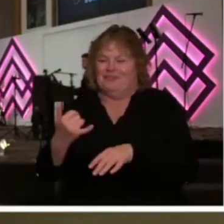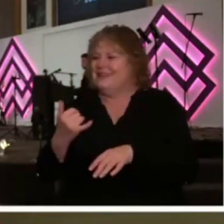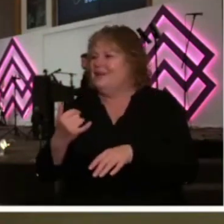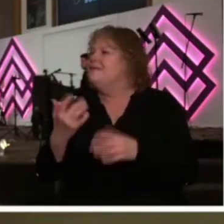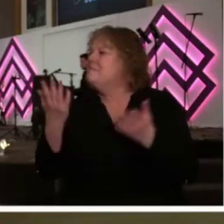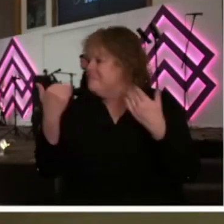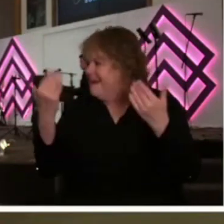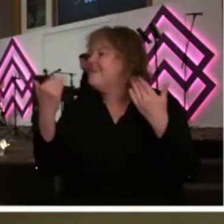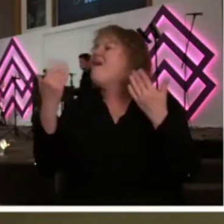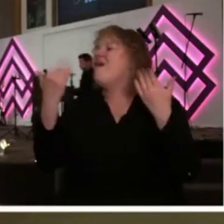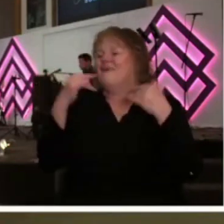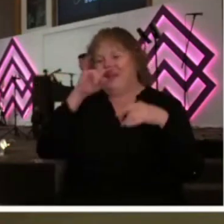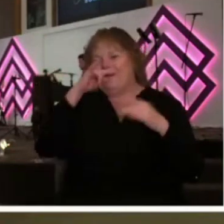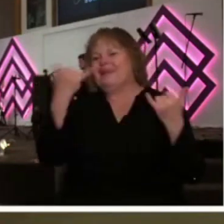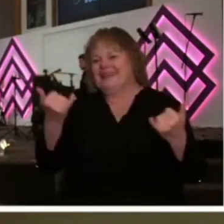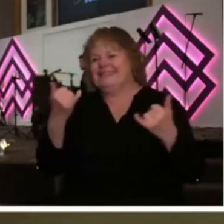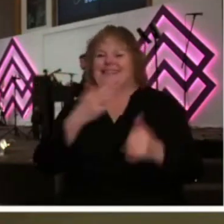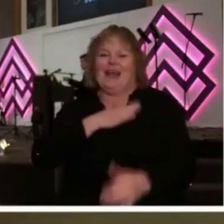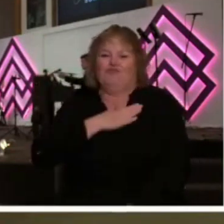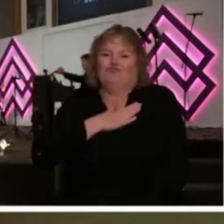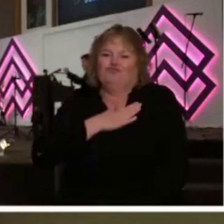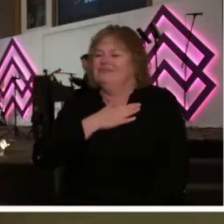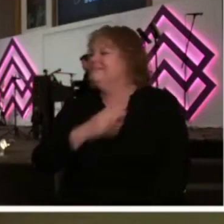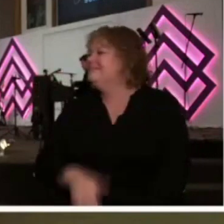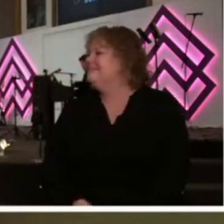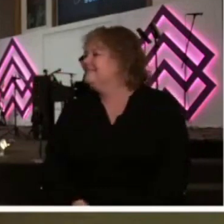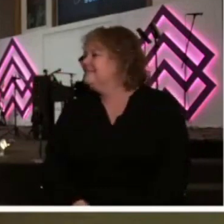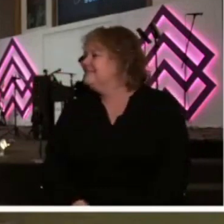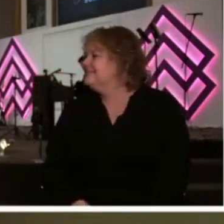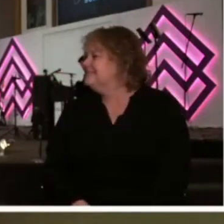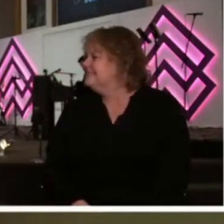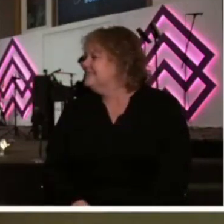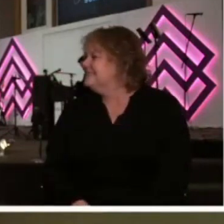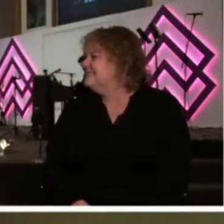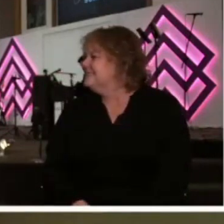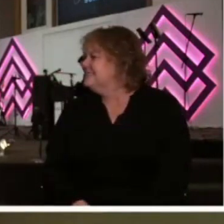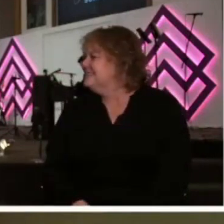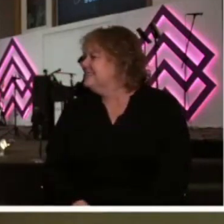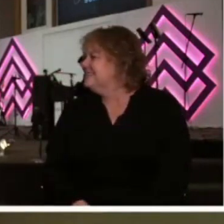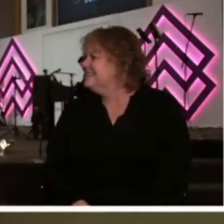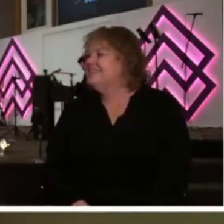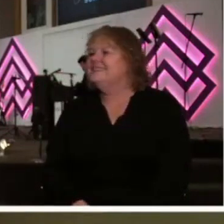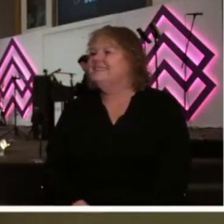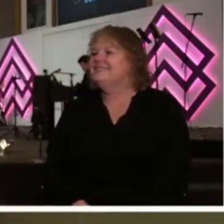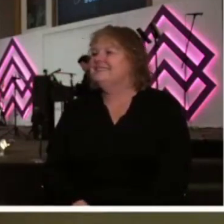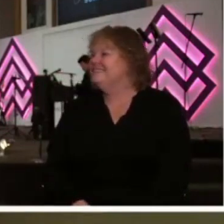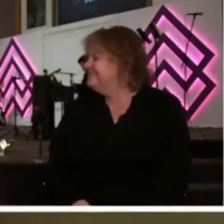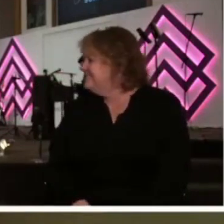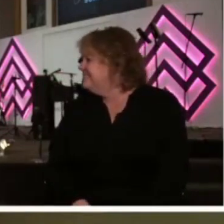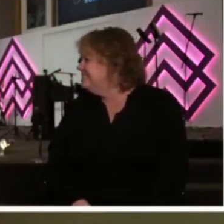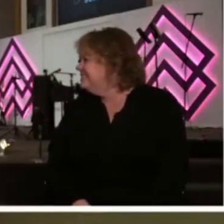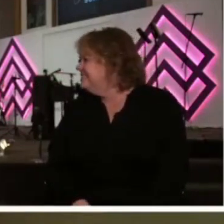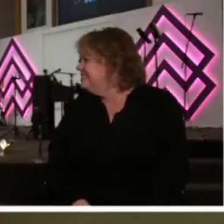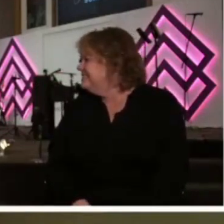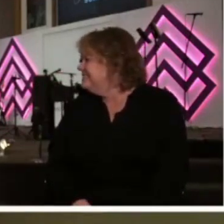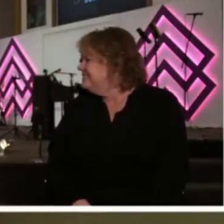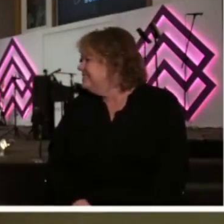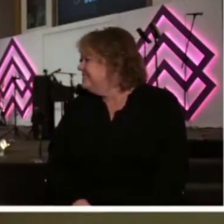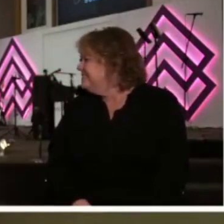Come right on up. I'd like you to spread out all along the front here, if you could, please.